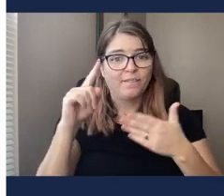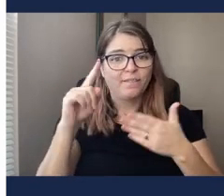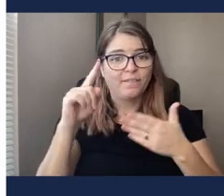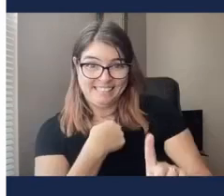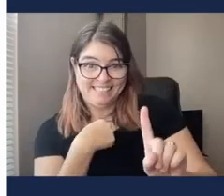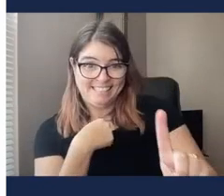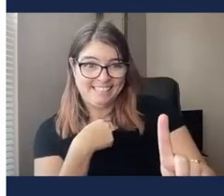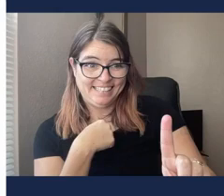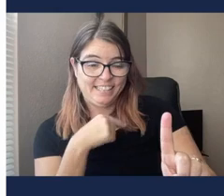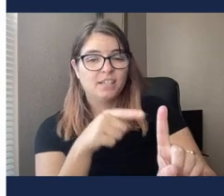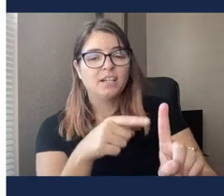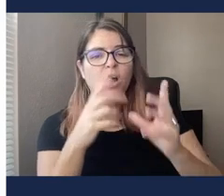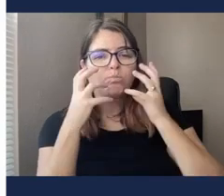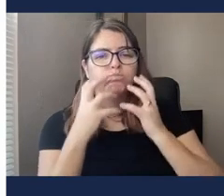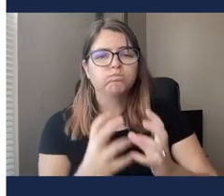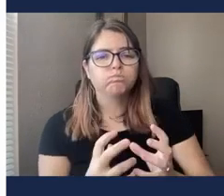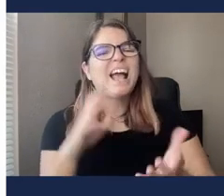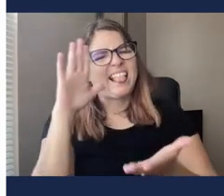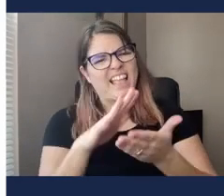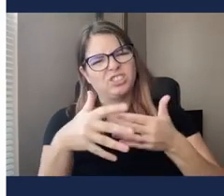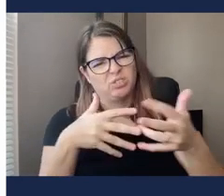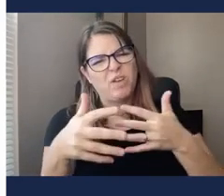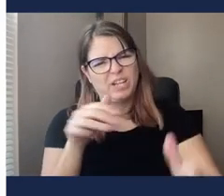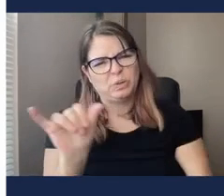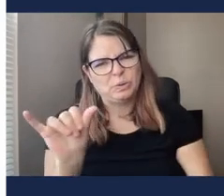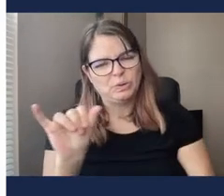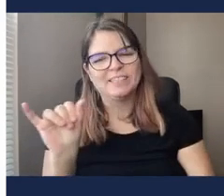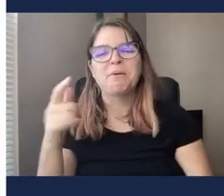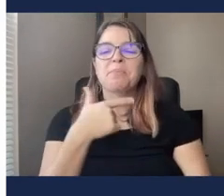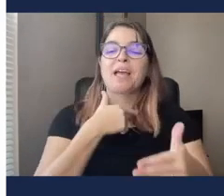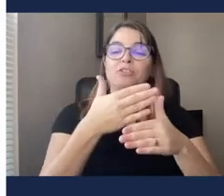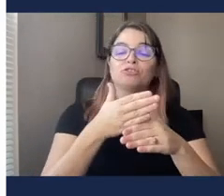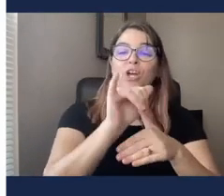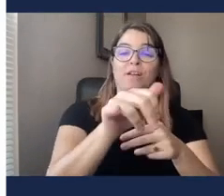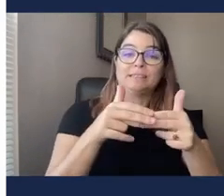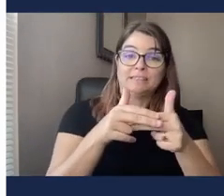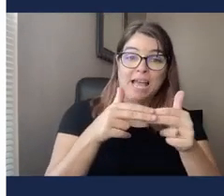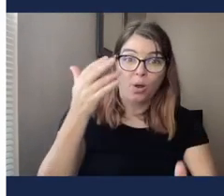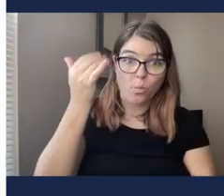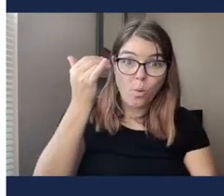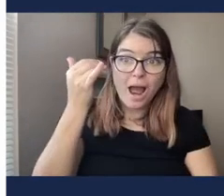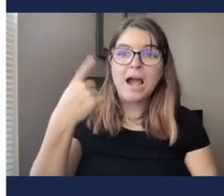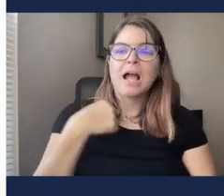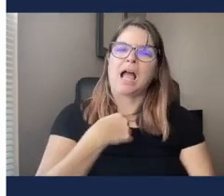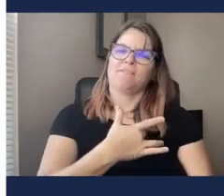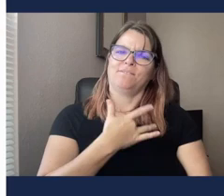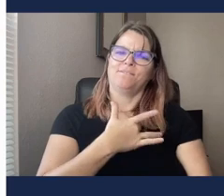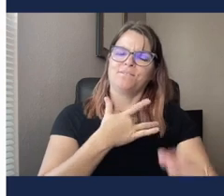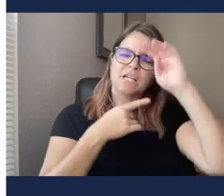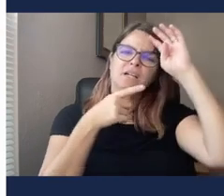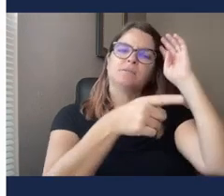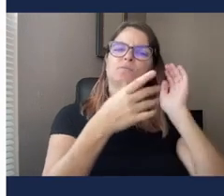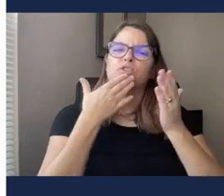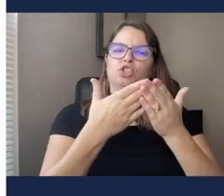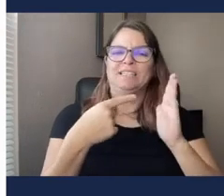longer beard and fewer gray hairs in the front. And I share this slide because I think it's an